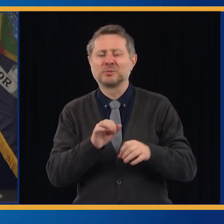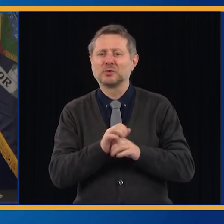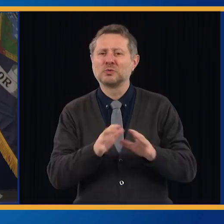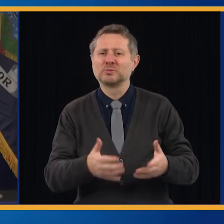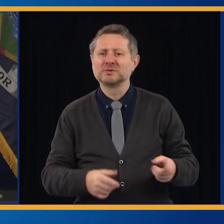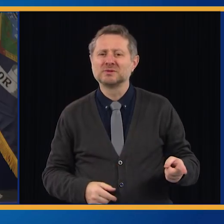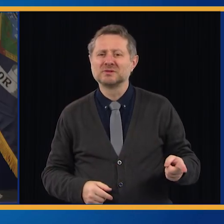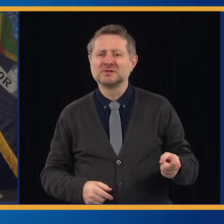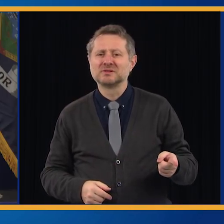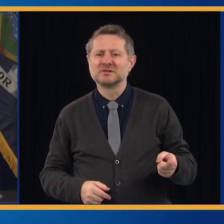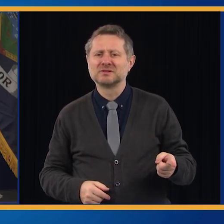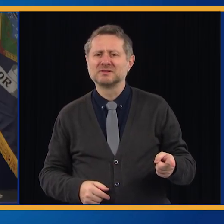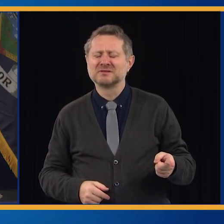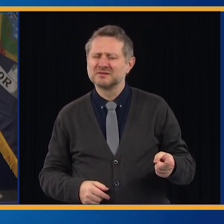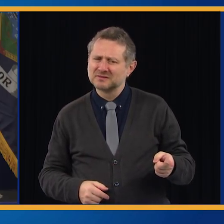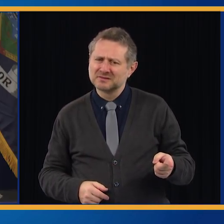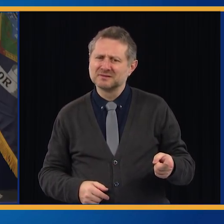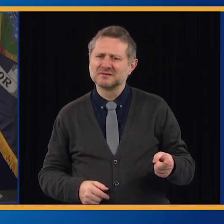That is